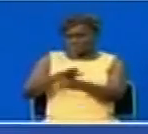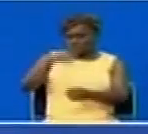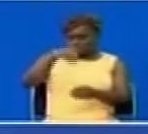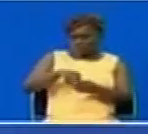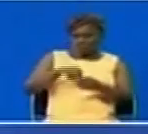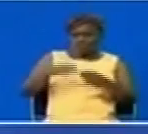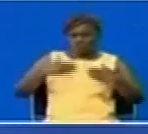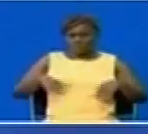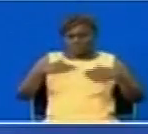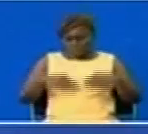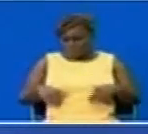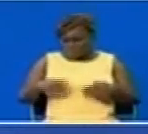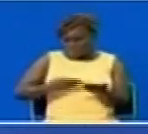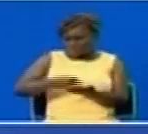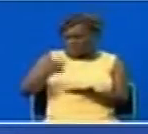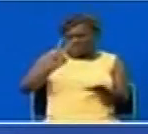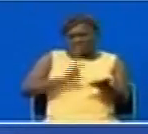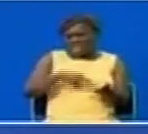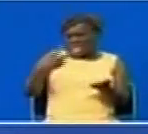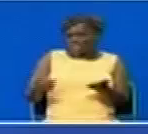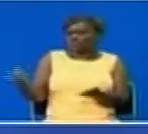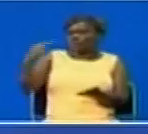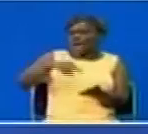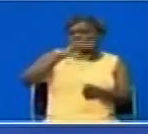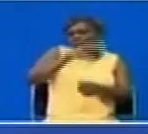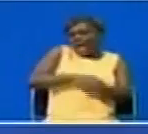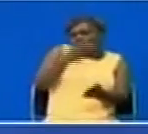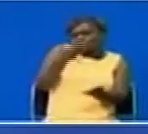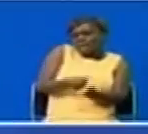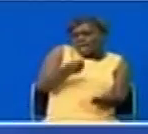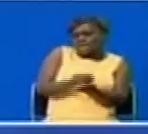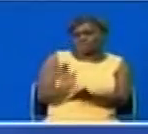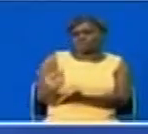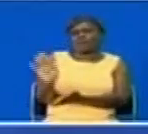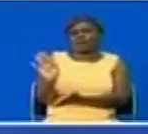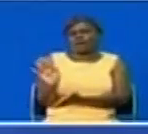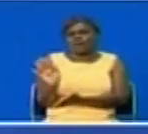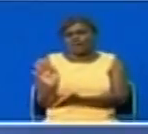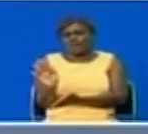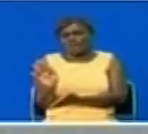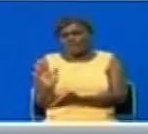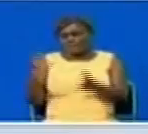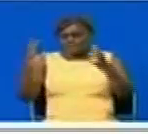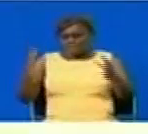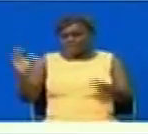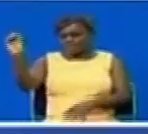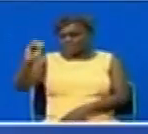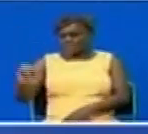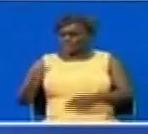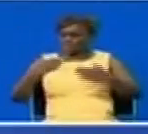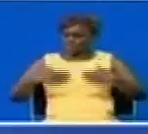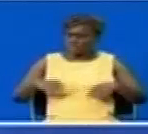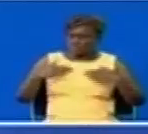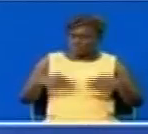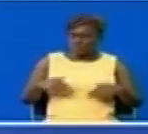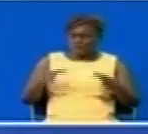these banks under liquidations have failed to come forward to claim their cash. A big percentage of